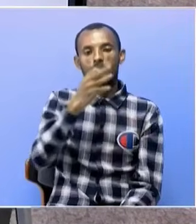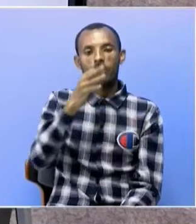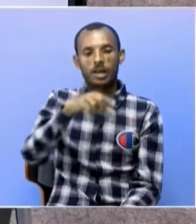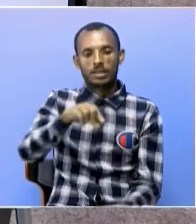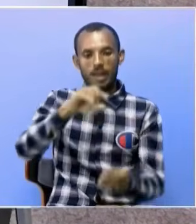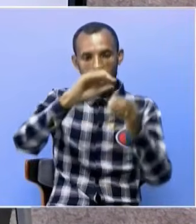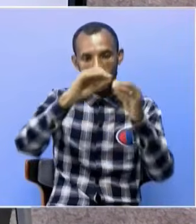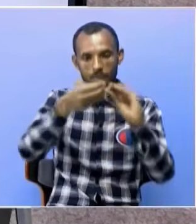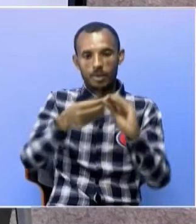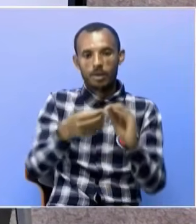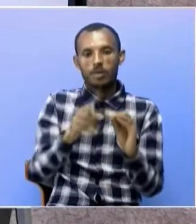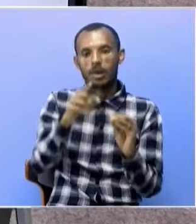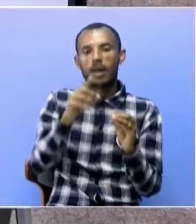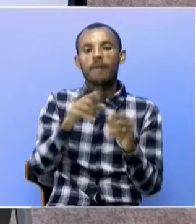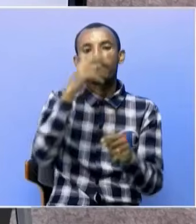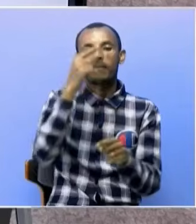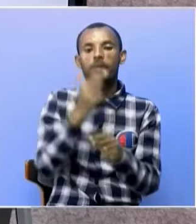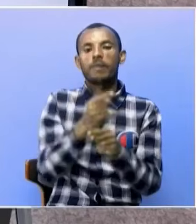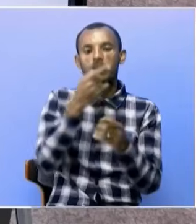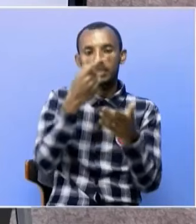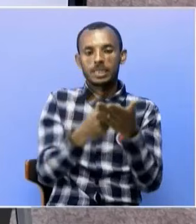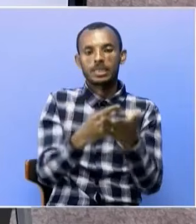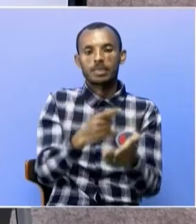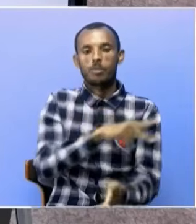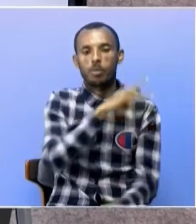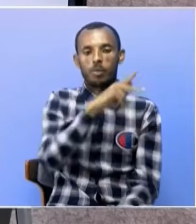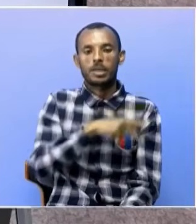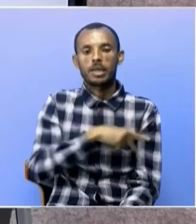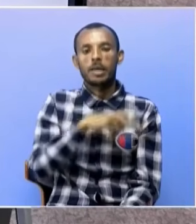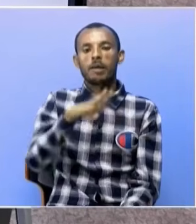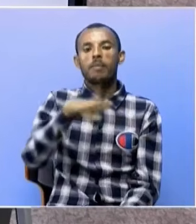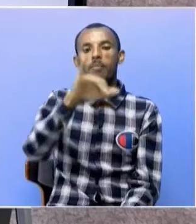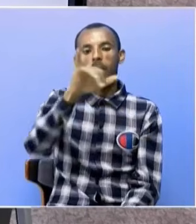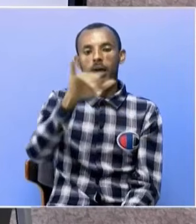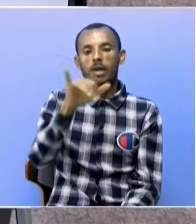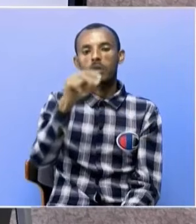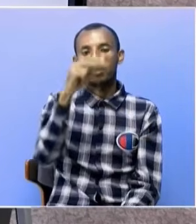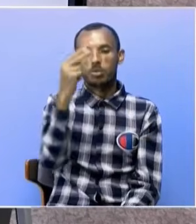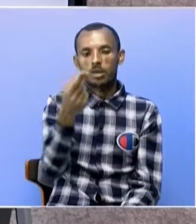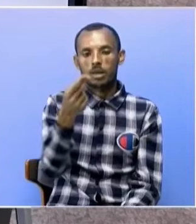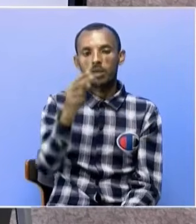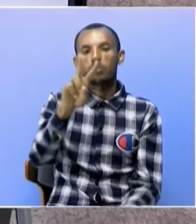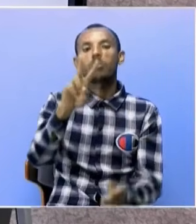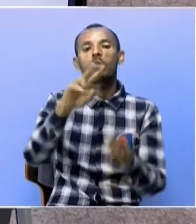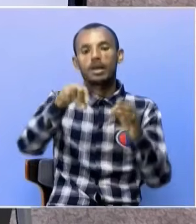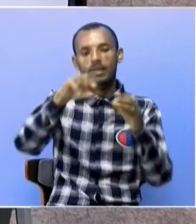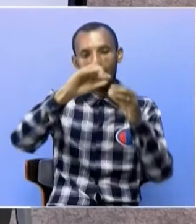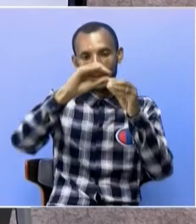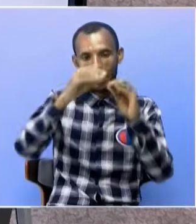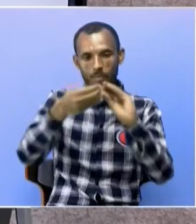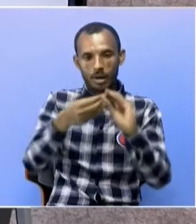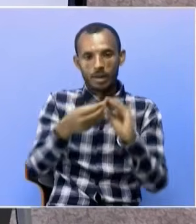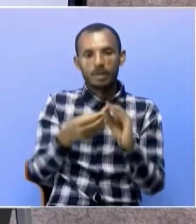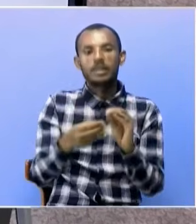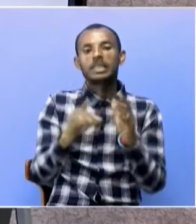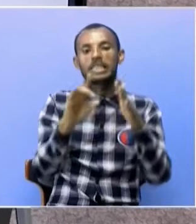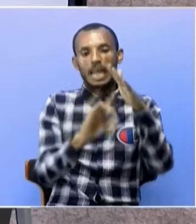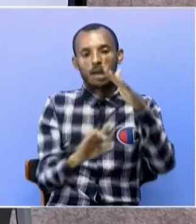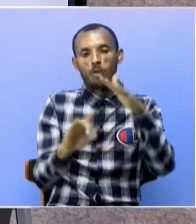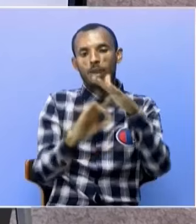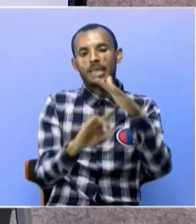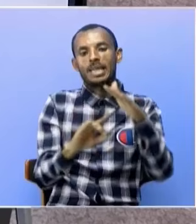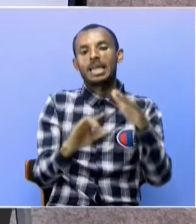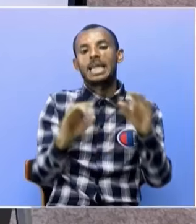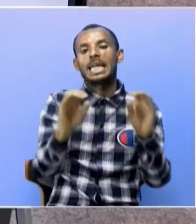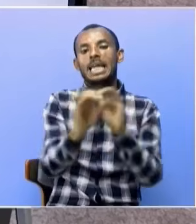number. You can verify this property by taking any two rational number where the denominator is